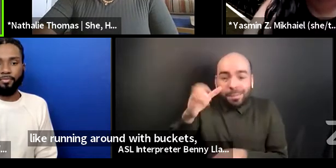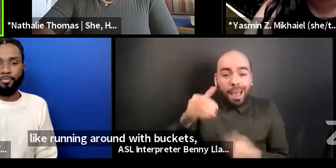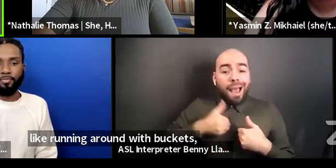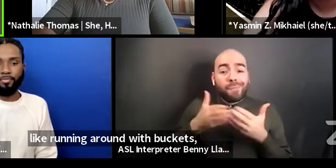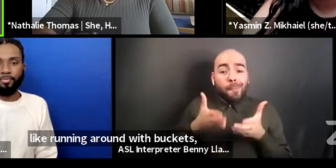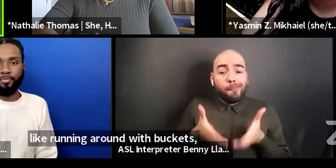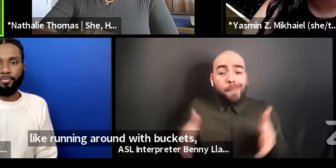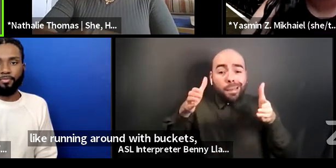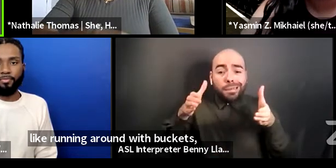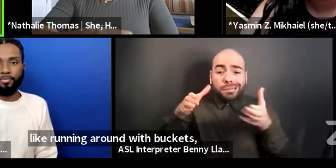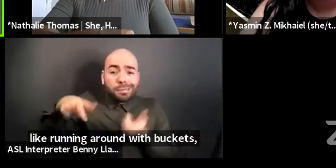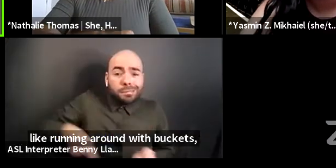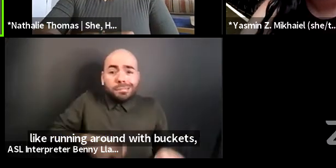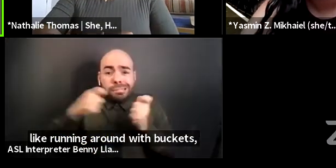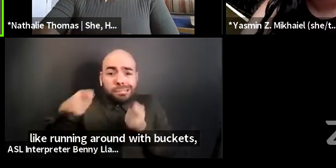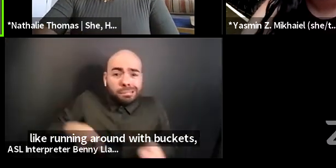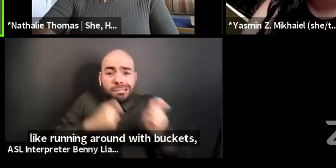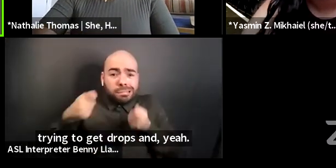yeah.